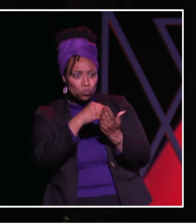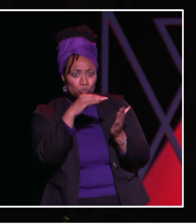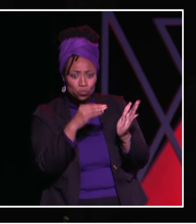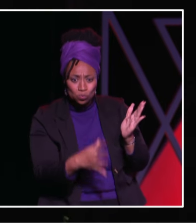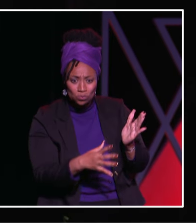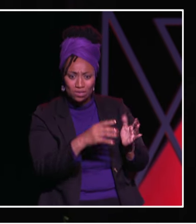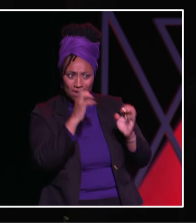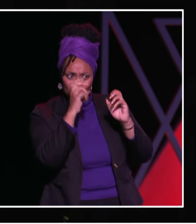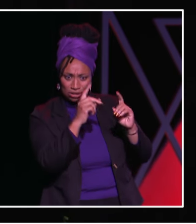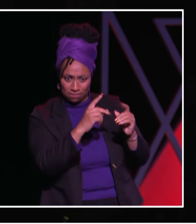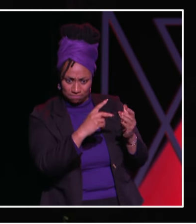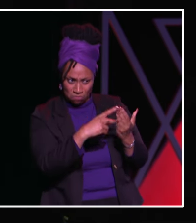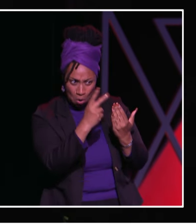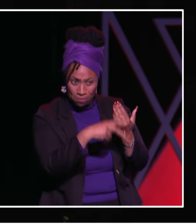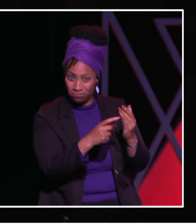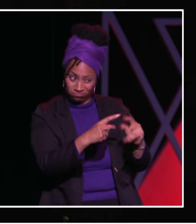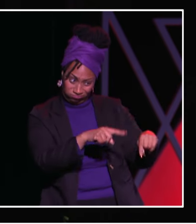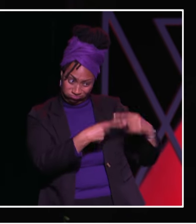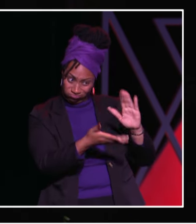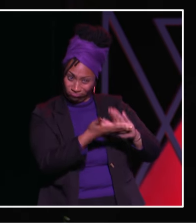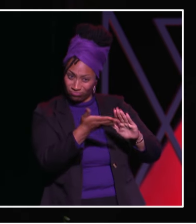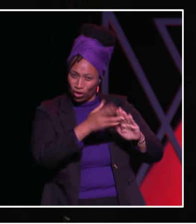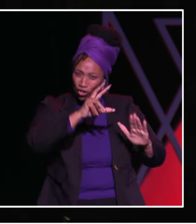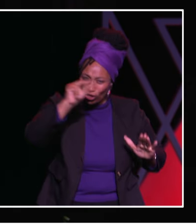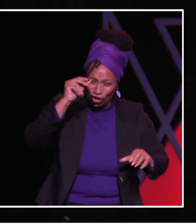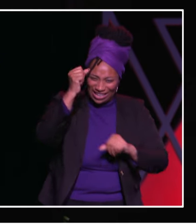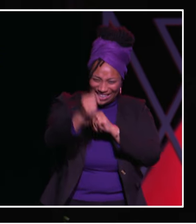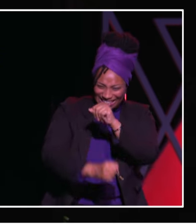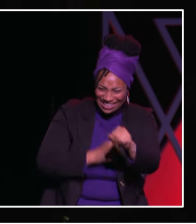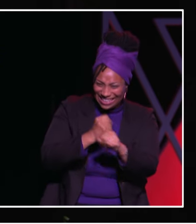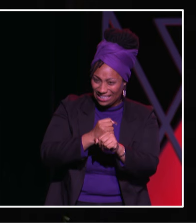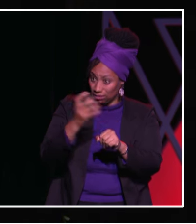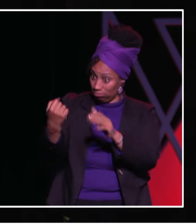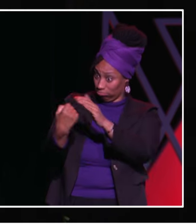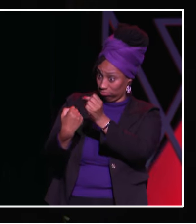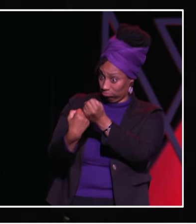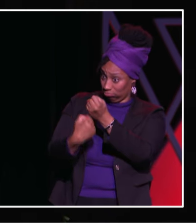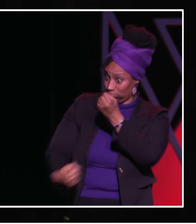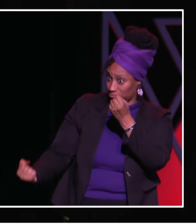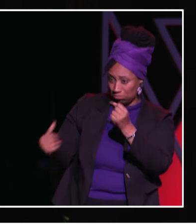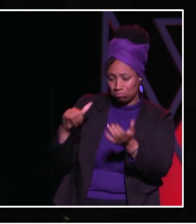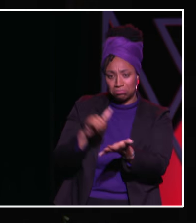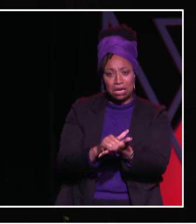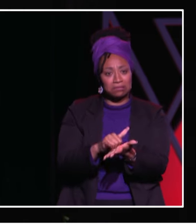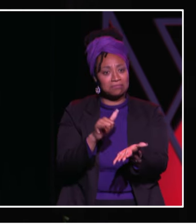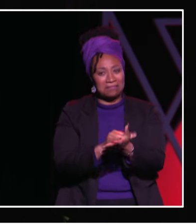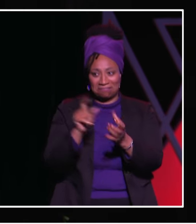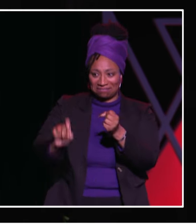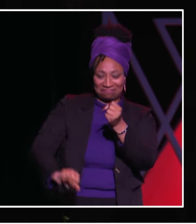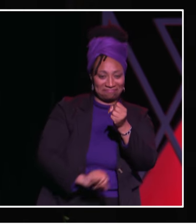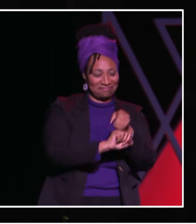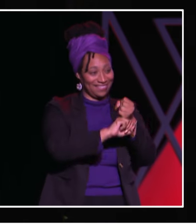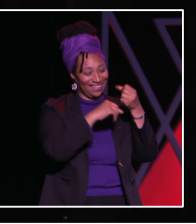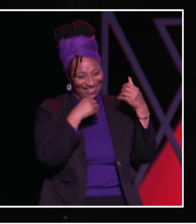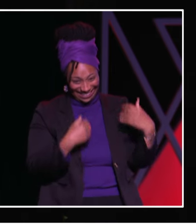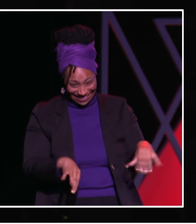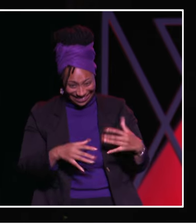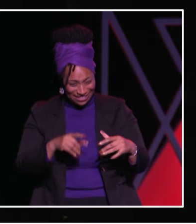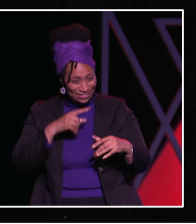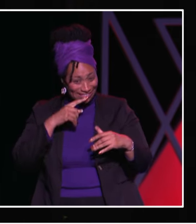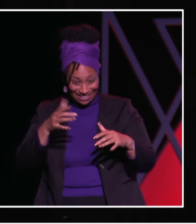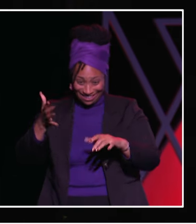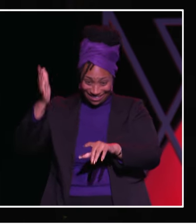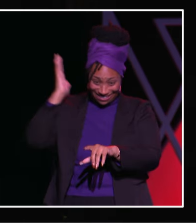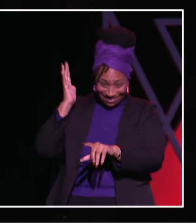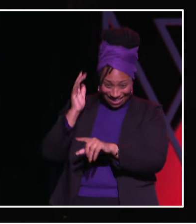could not have done it without your support. I first walked through the doors of Blues Alley Jazz in 1973, and since